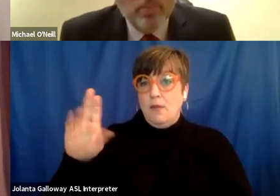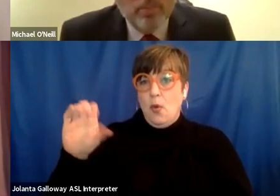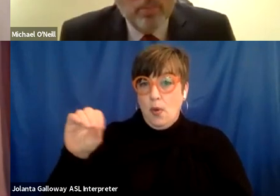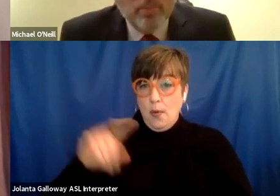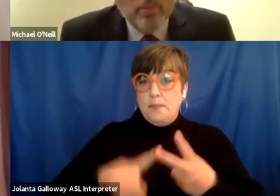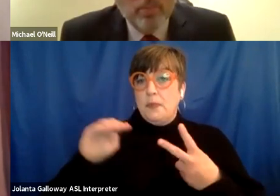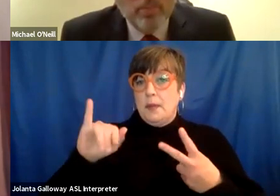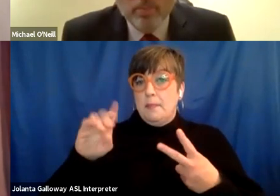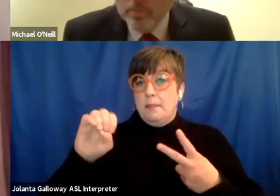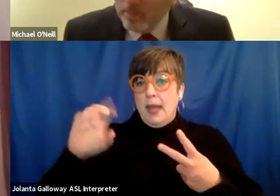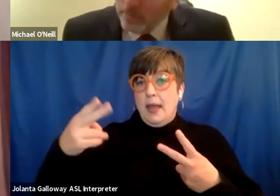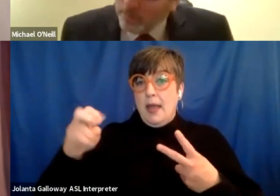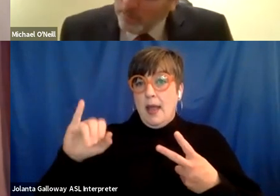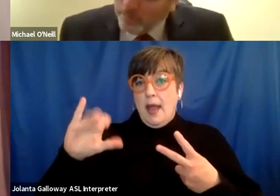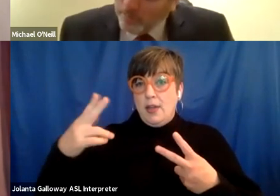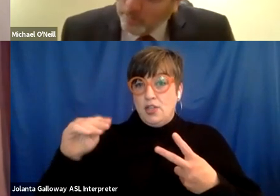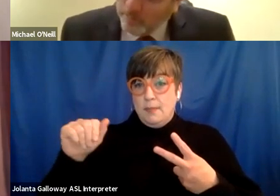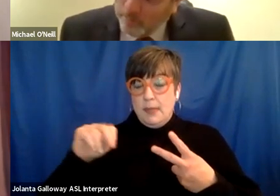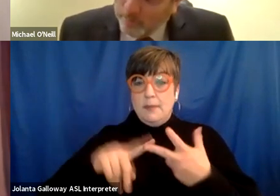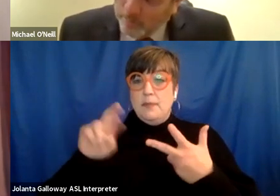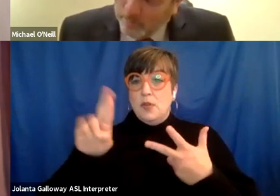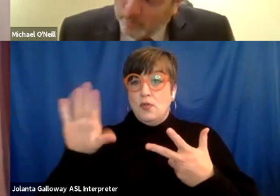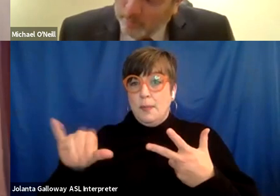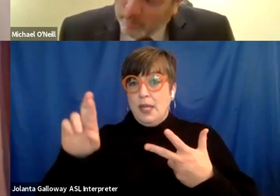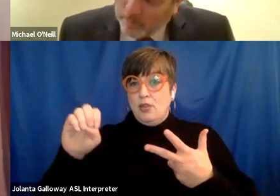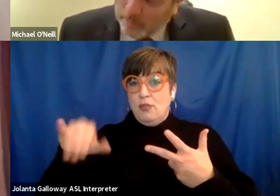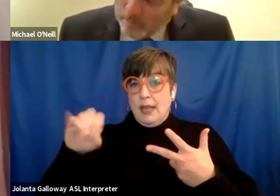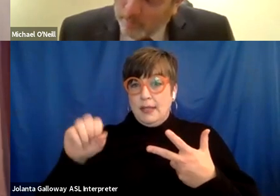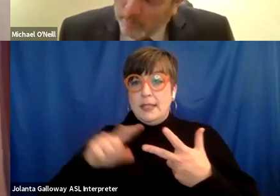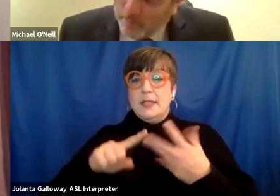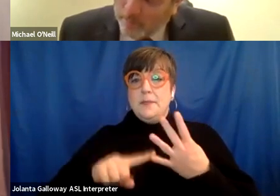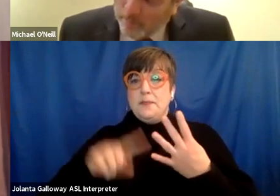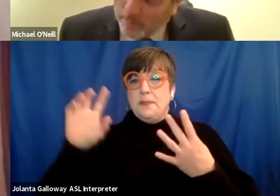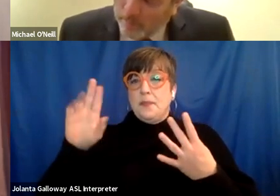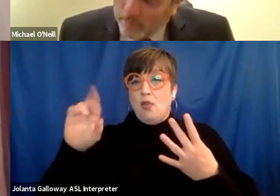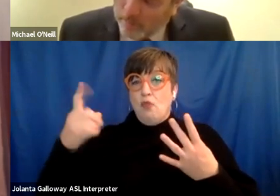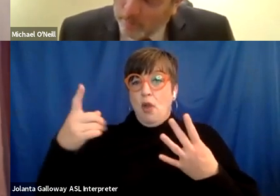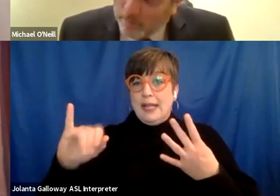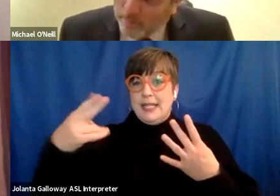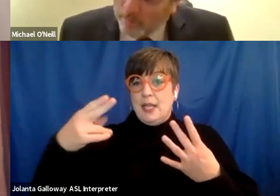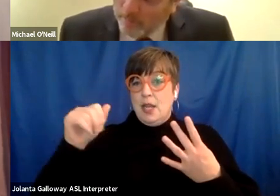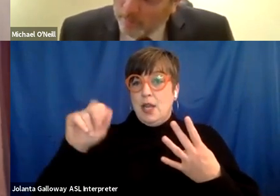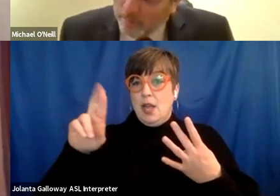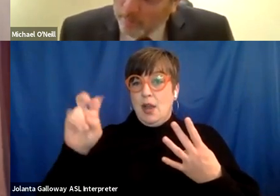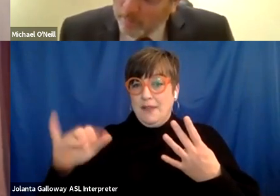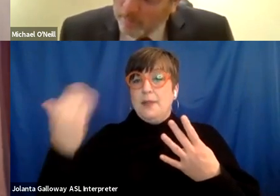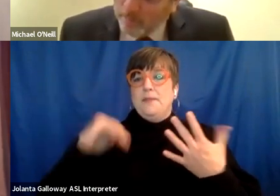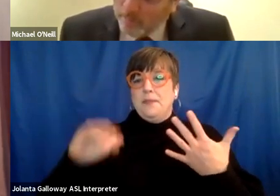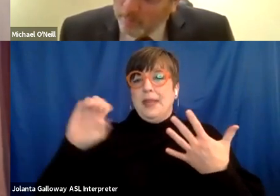Reyes, Roxy Harvey, and Edith Bazile. If you could all please raise your hands virtually in Zoom.